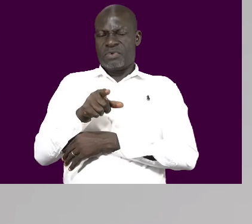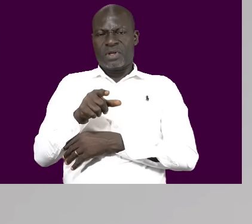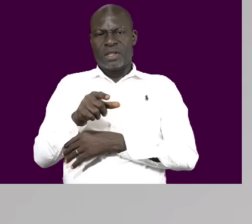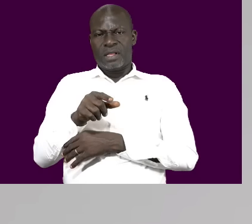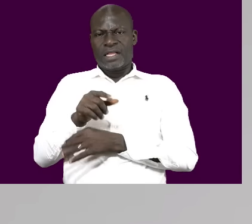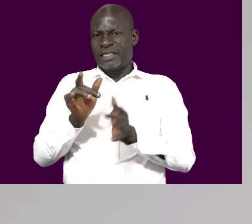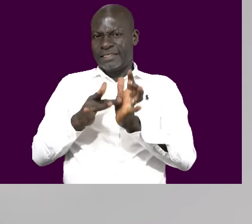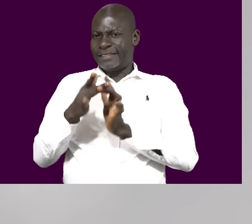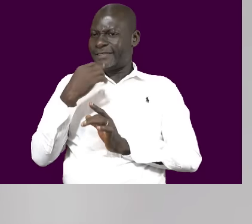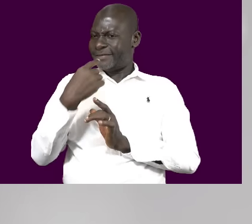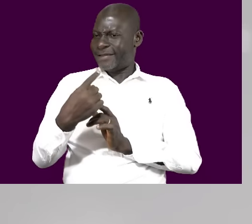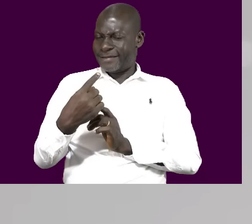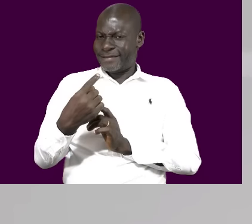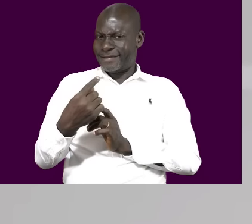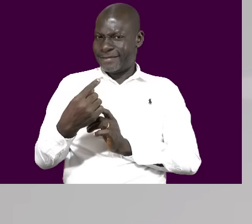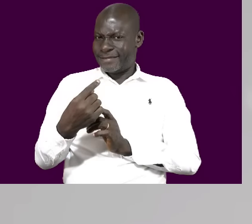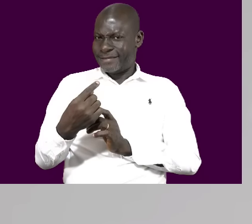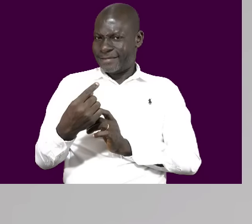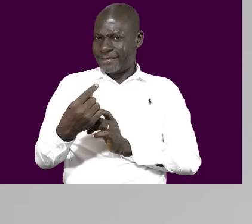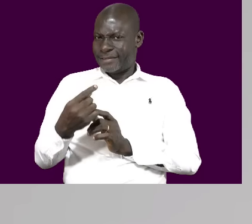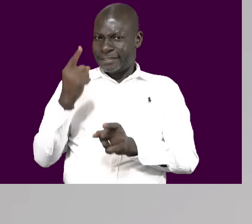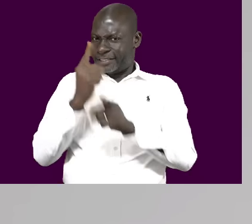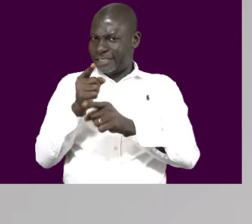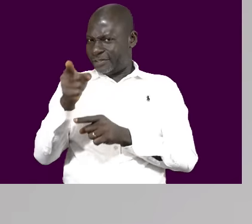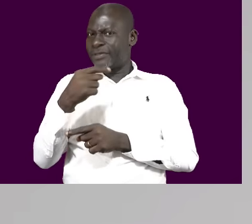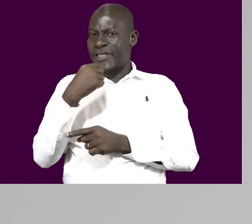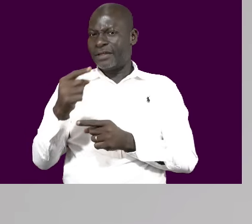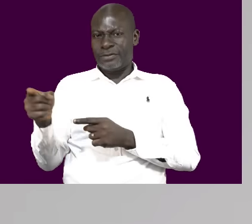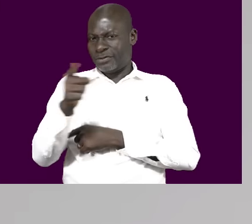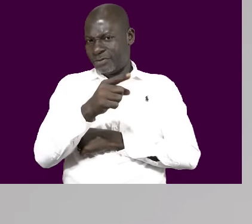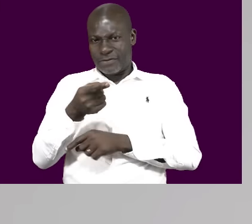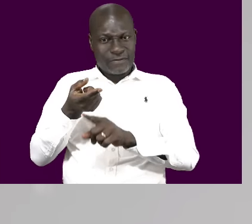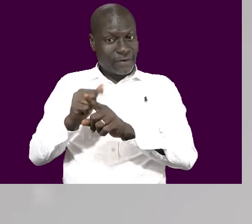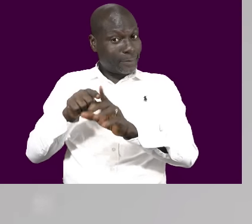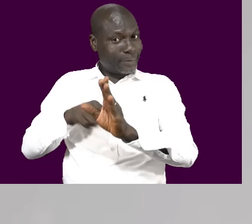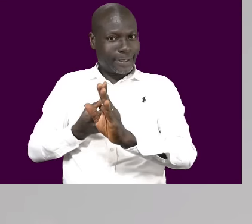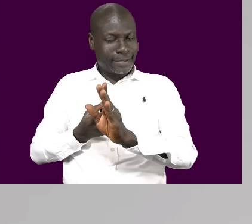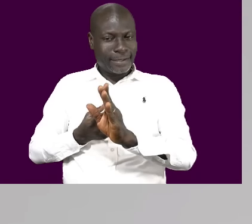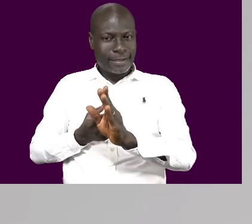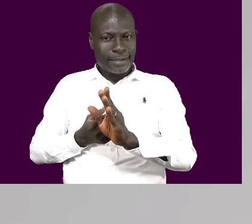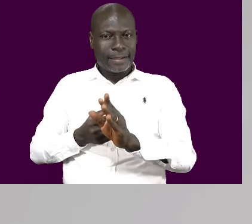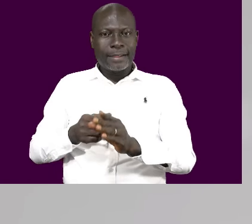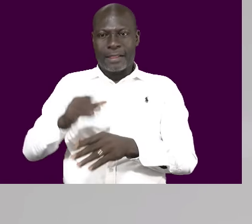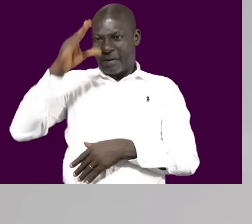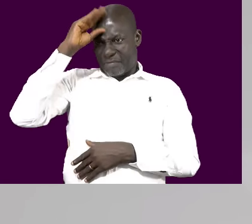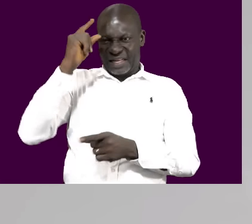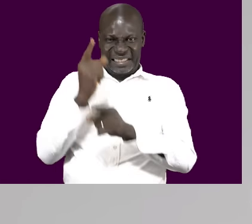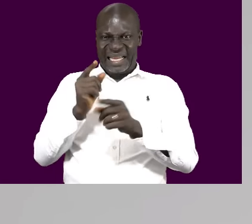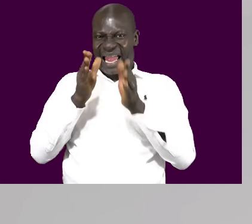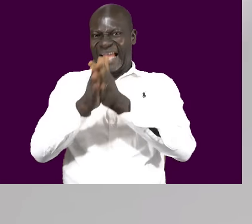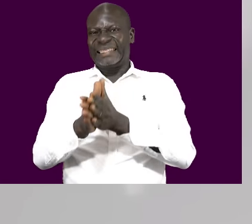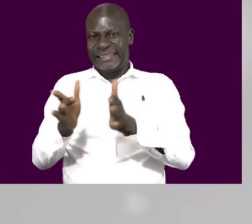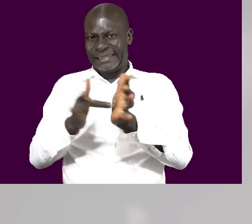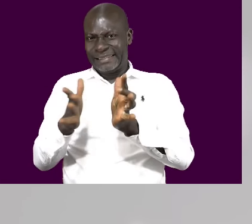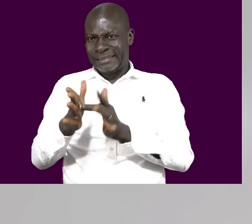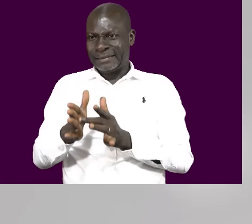Jesus said to them, "Just what I have been saying to you from the beginning." Onipa to me jina radi Yesu anim bisa no sa